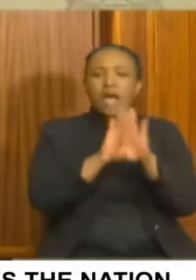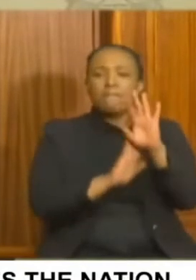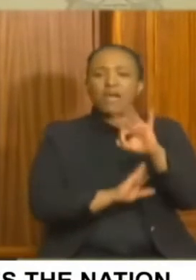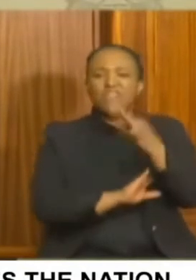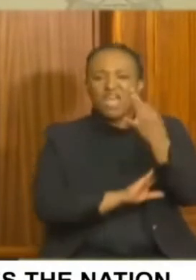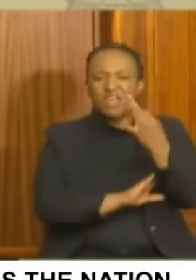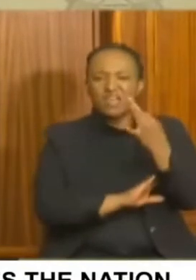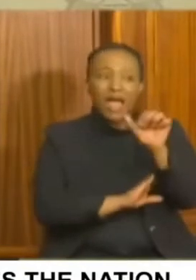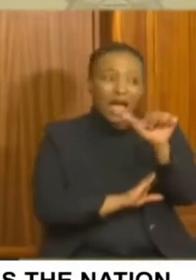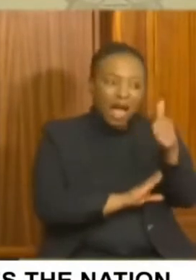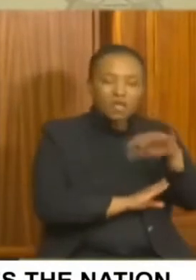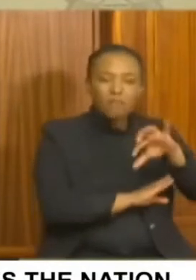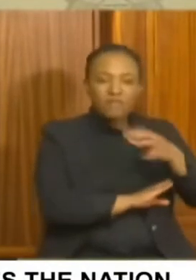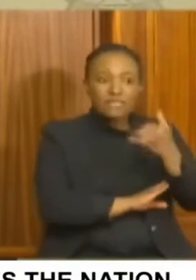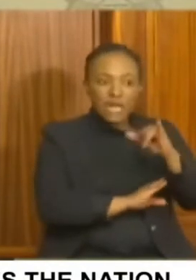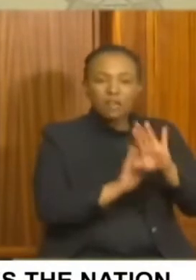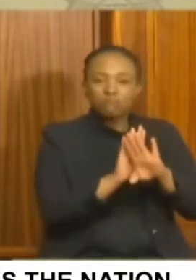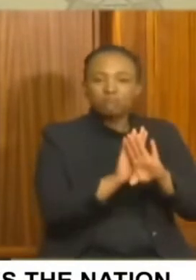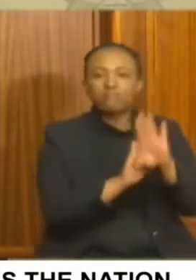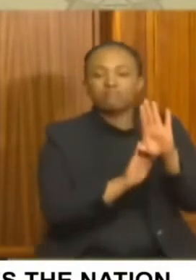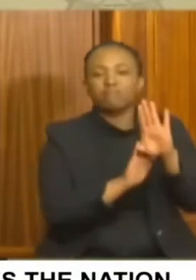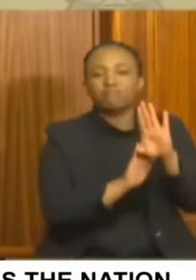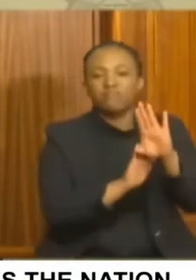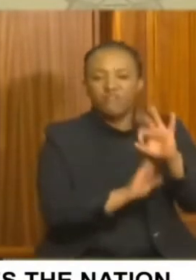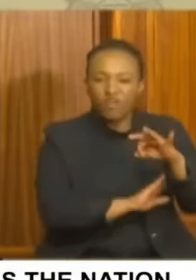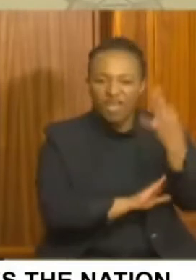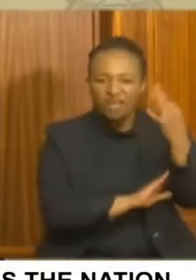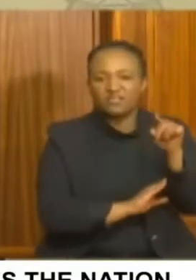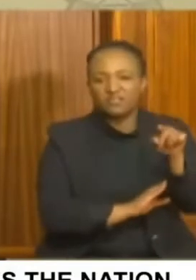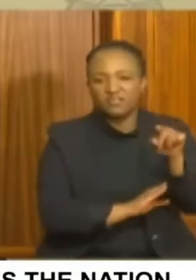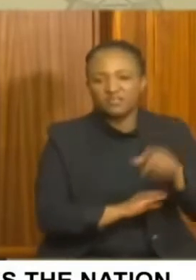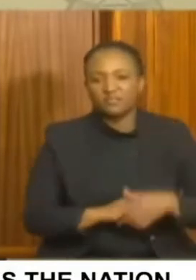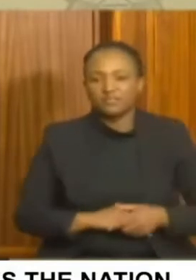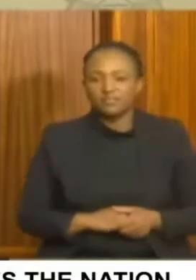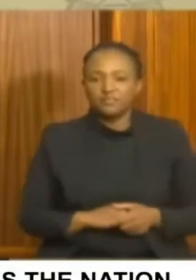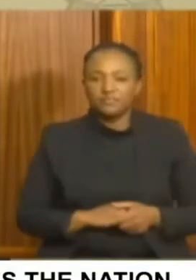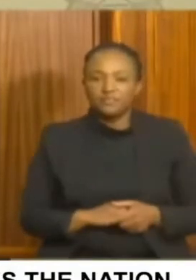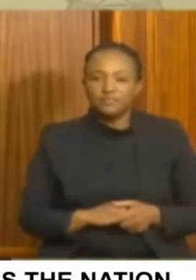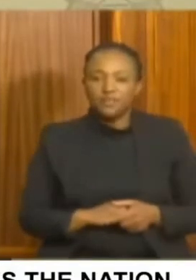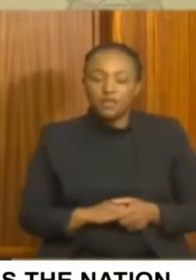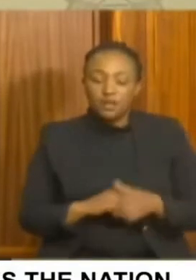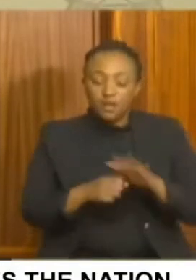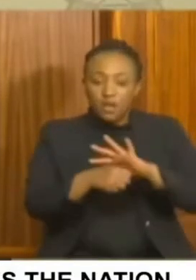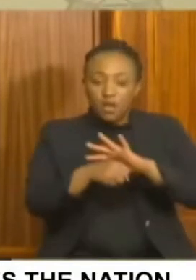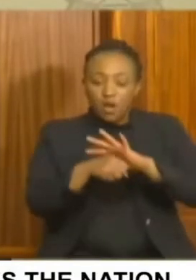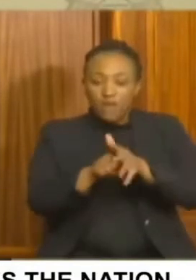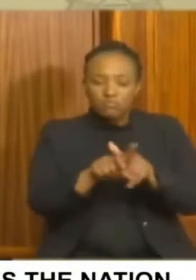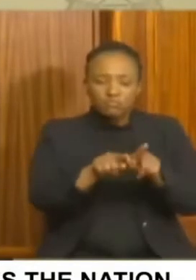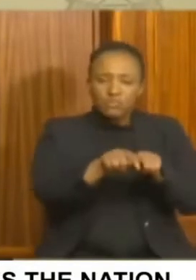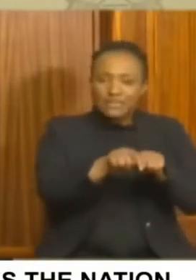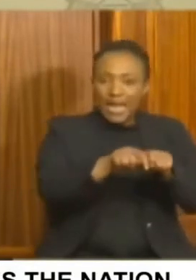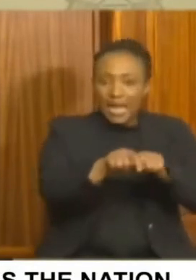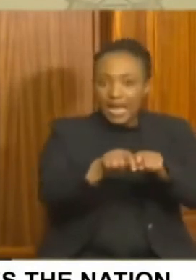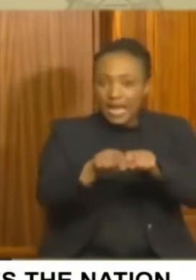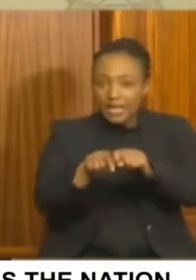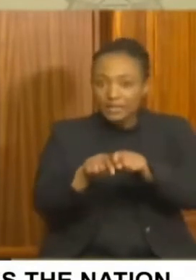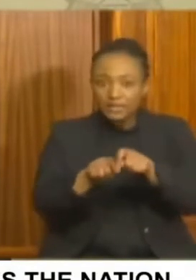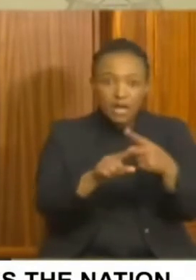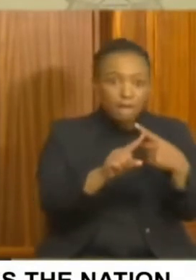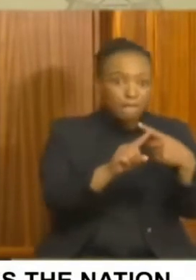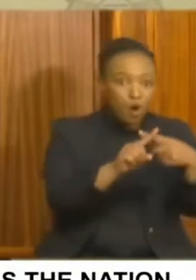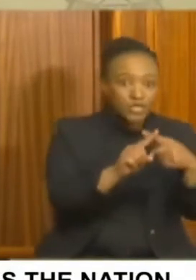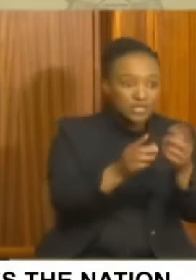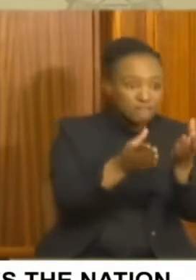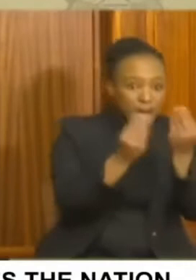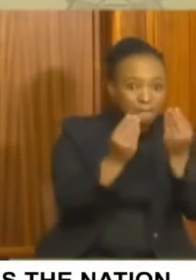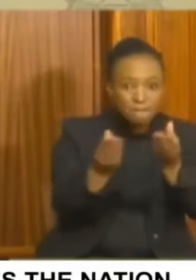are approaching that point. And what's the mark of a third wave? The proportion of COVID tests that are positive,